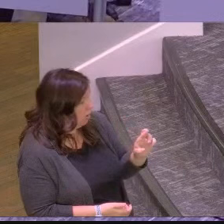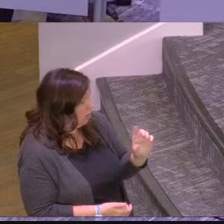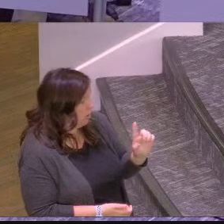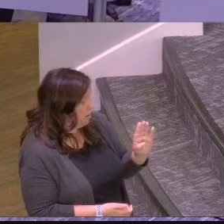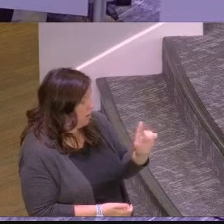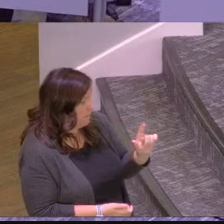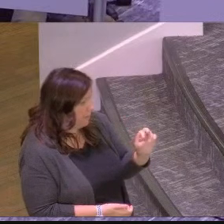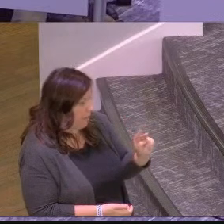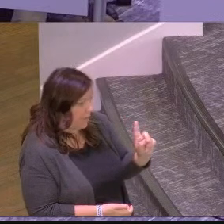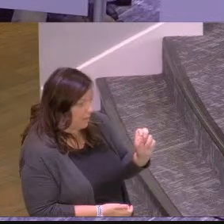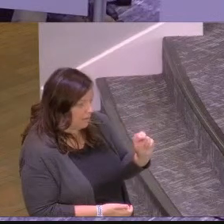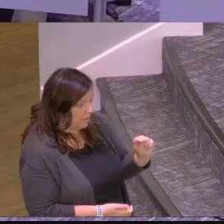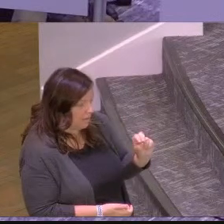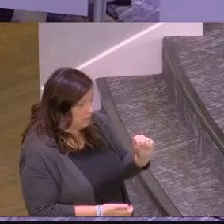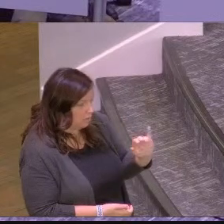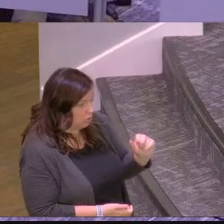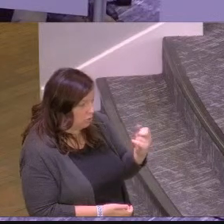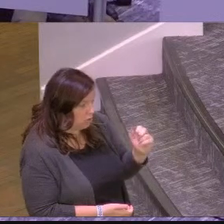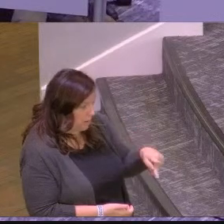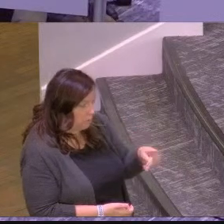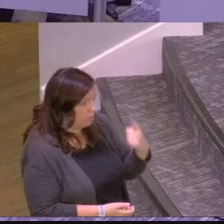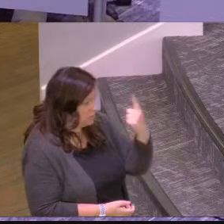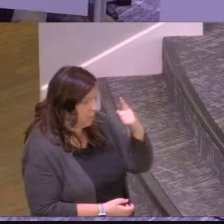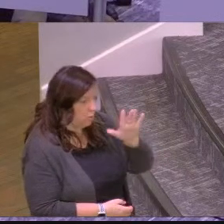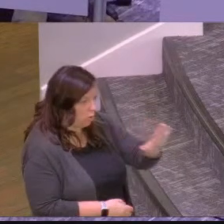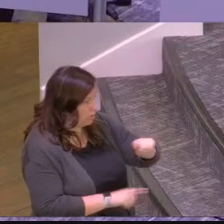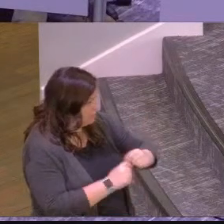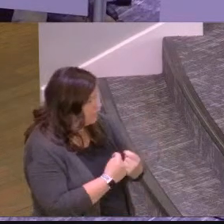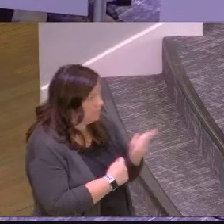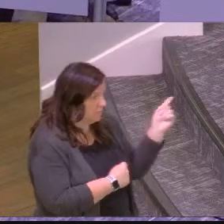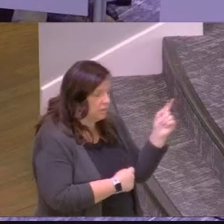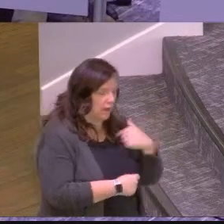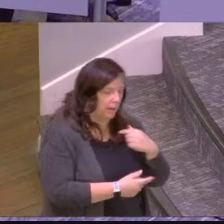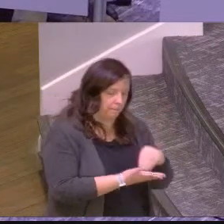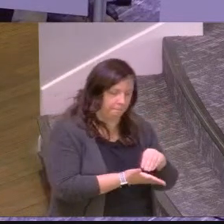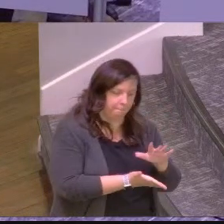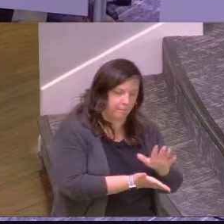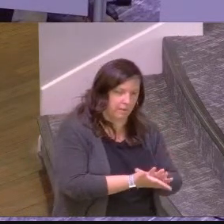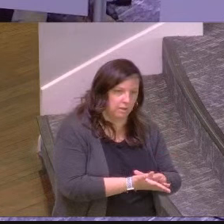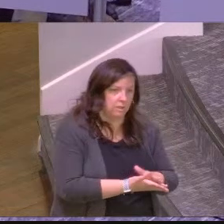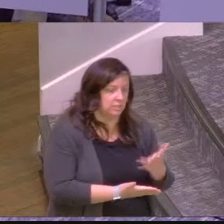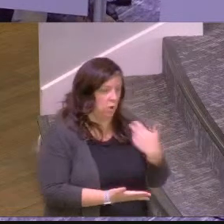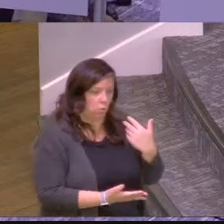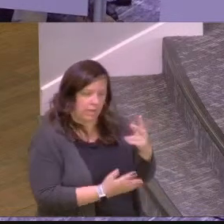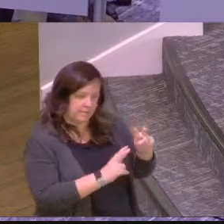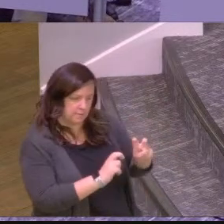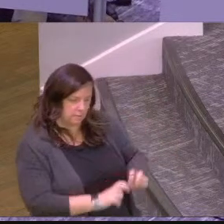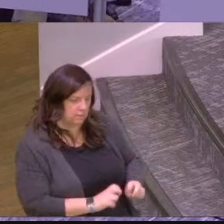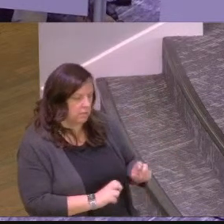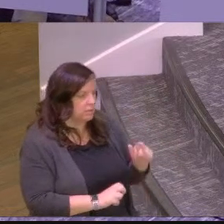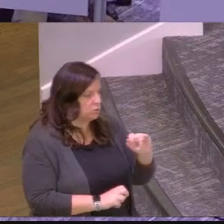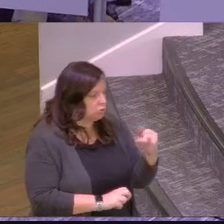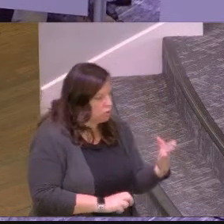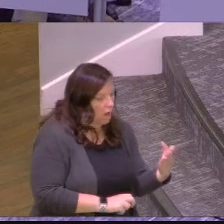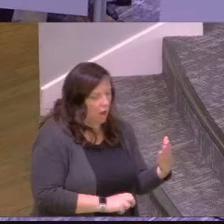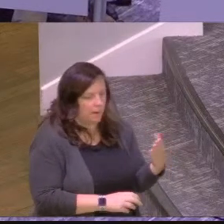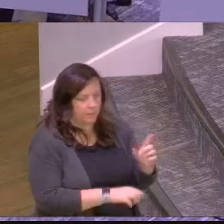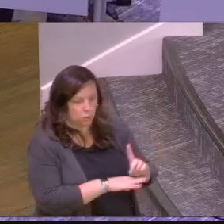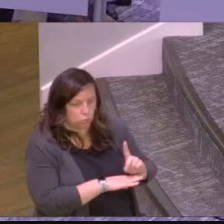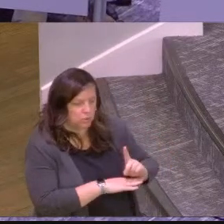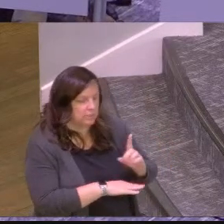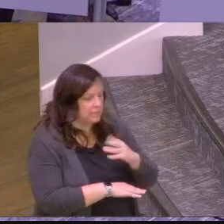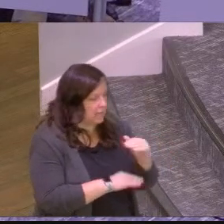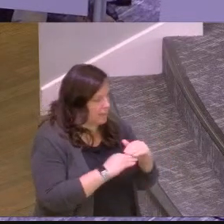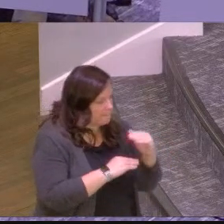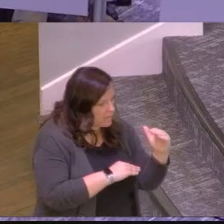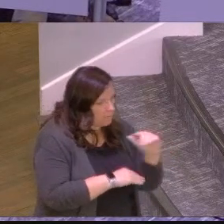on her team I'm looking. taking note of that. I was gonna say, they can look at the job duties, the minimum requirements of the position, and make